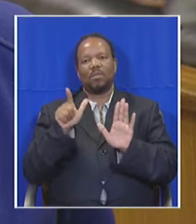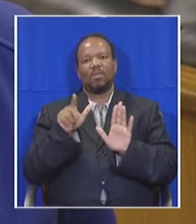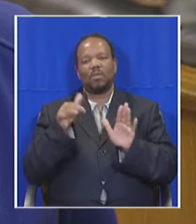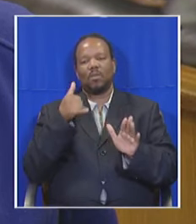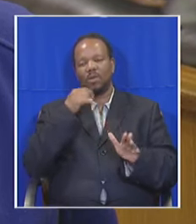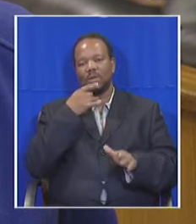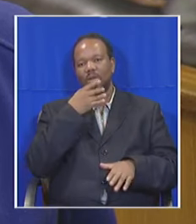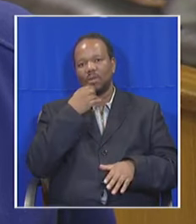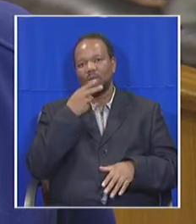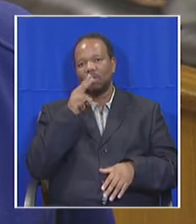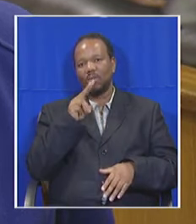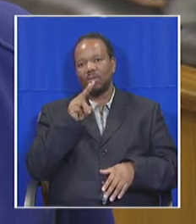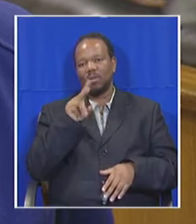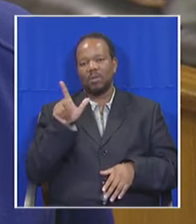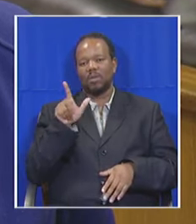Saturday, 27th May